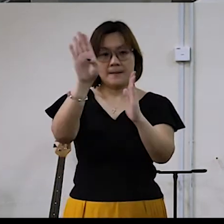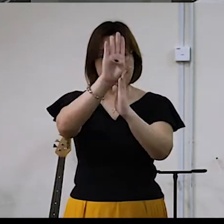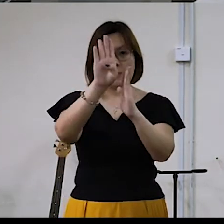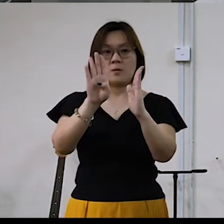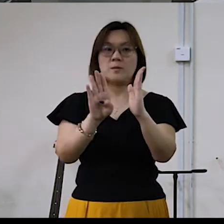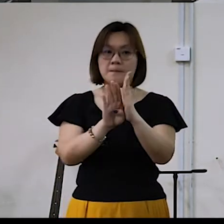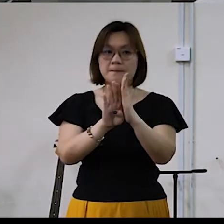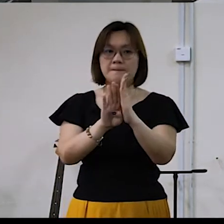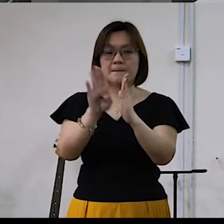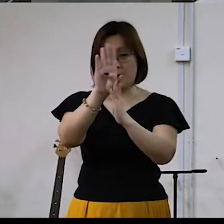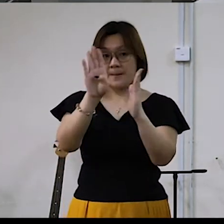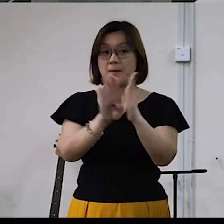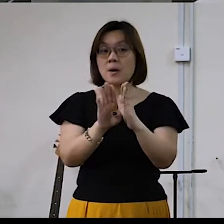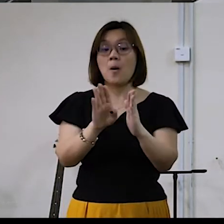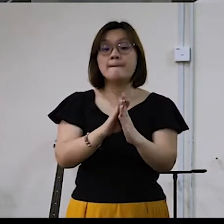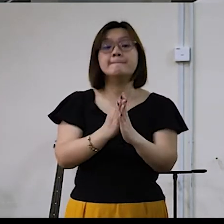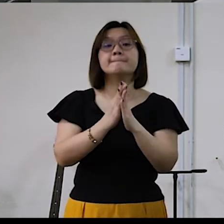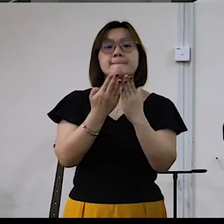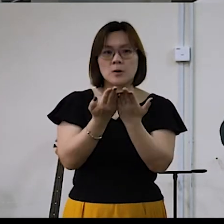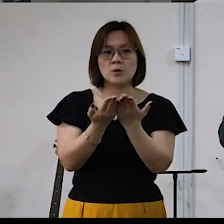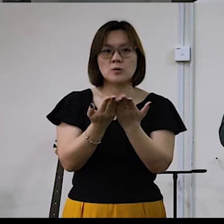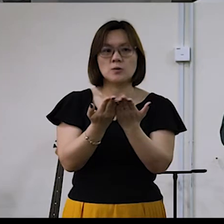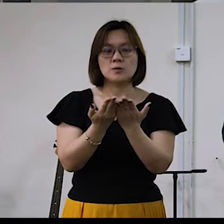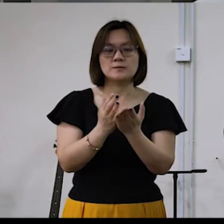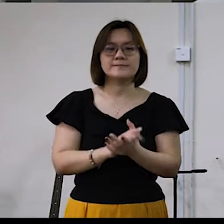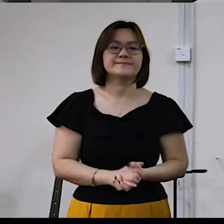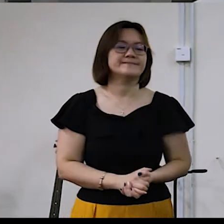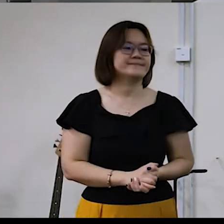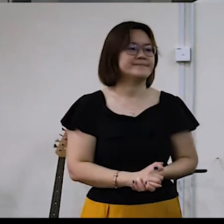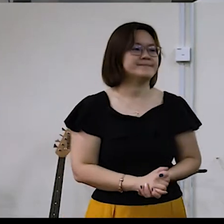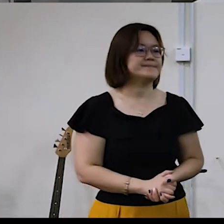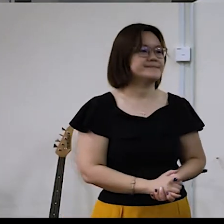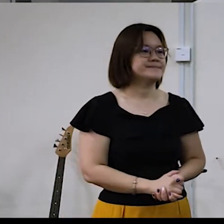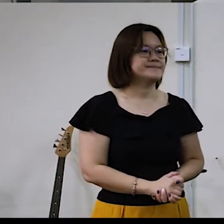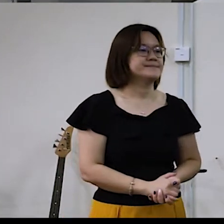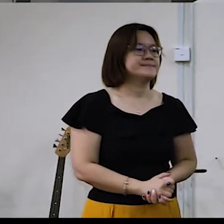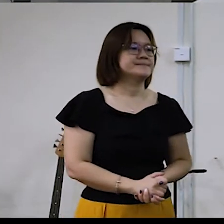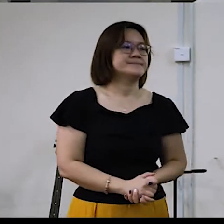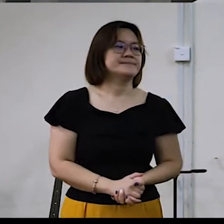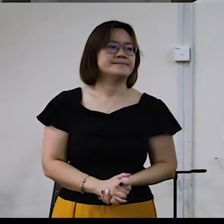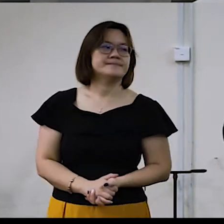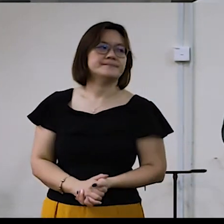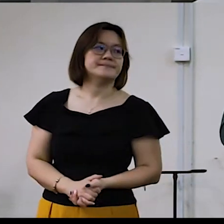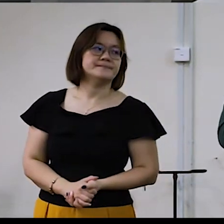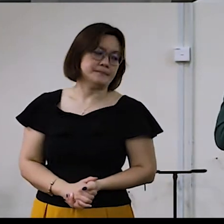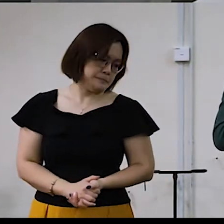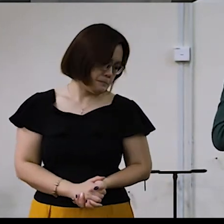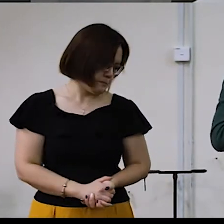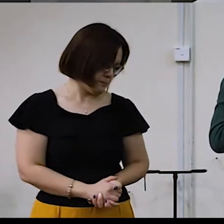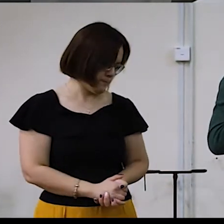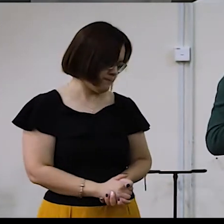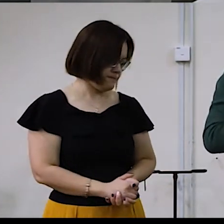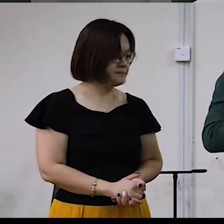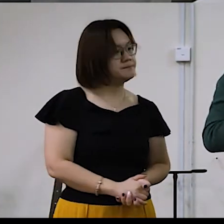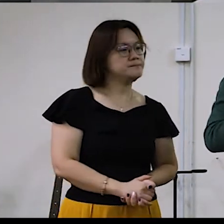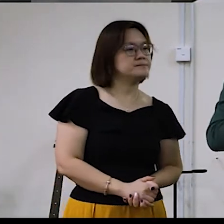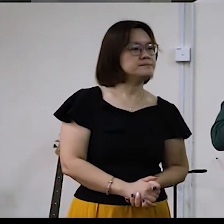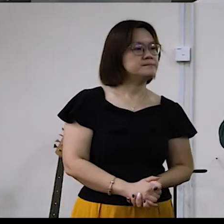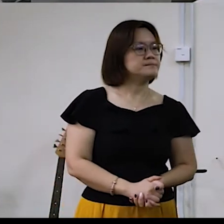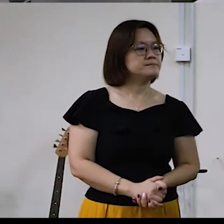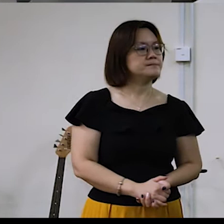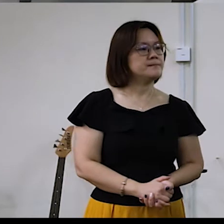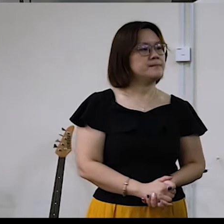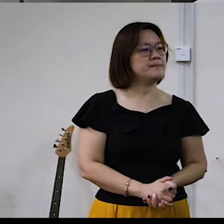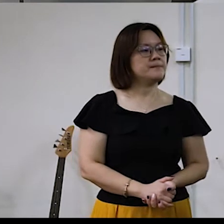to John chapter 14, verses 16 to 18, and listen to this powerful verse. And I will pray to the